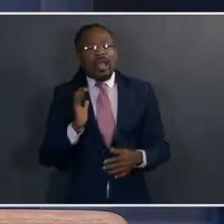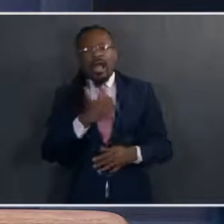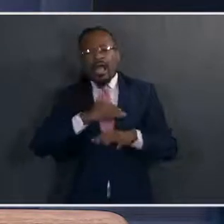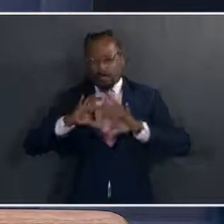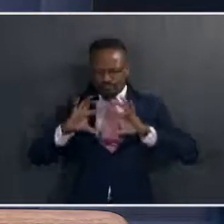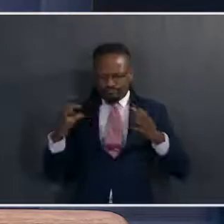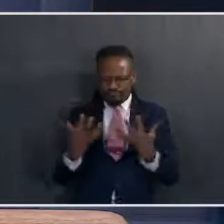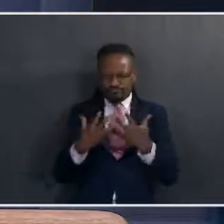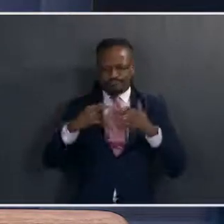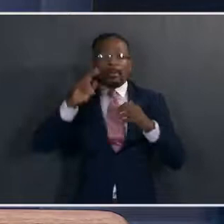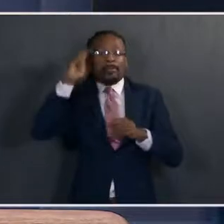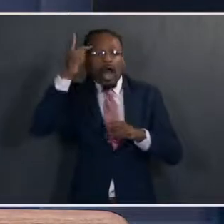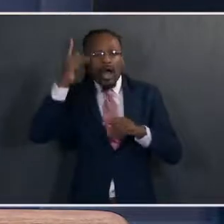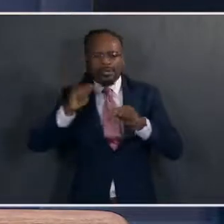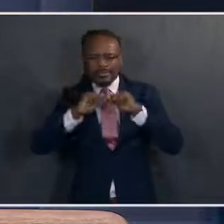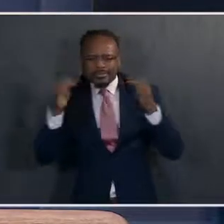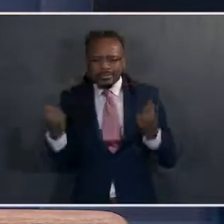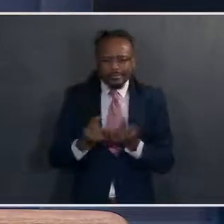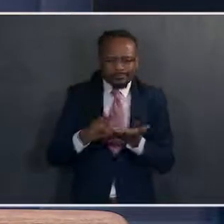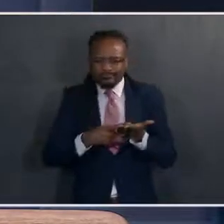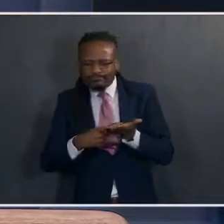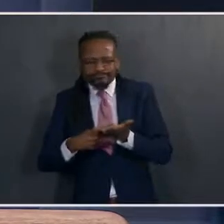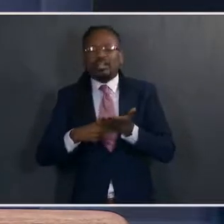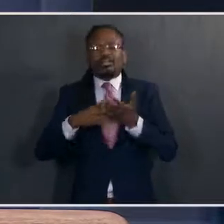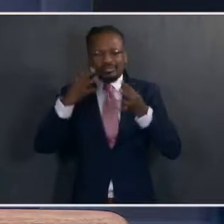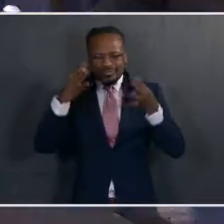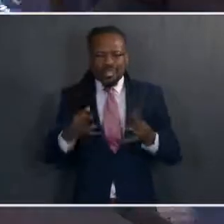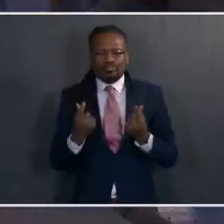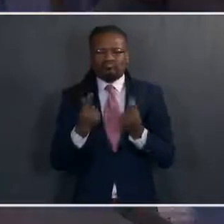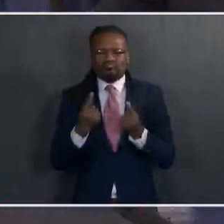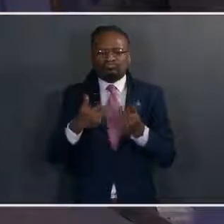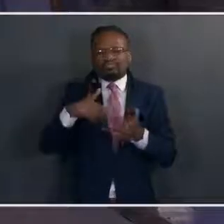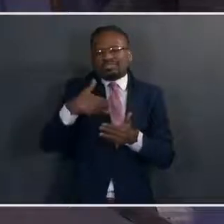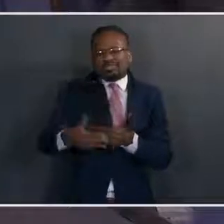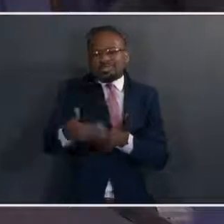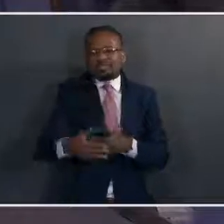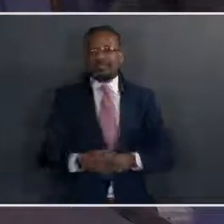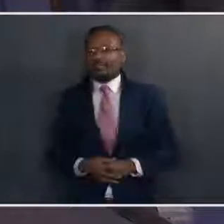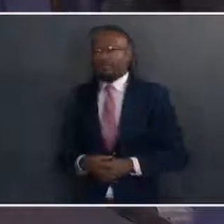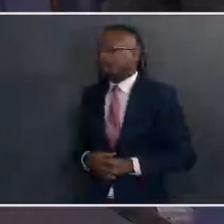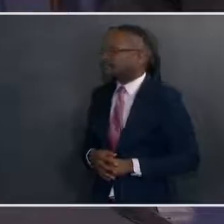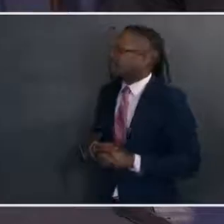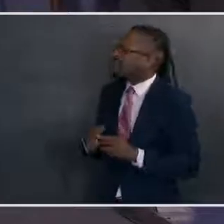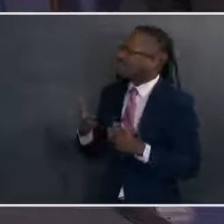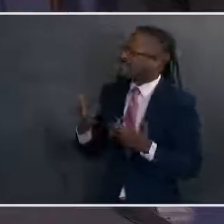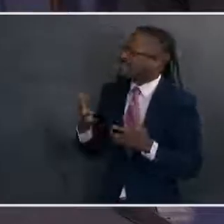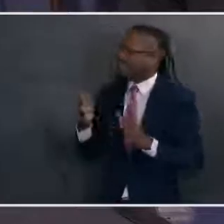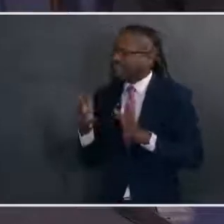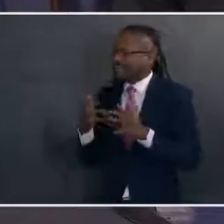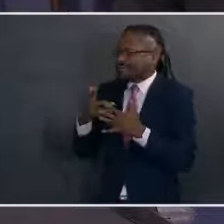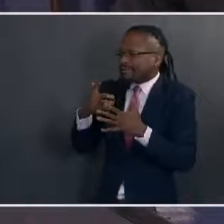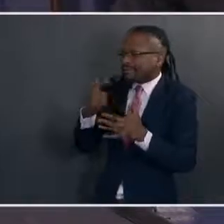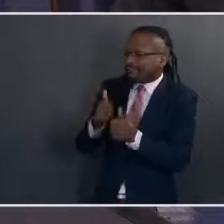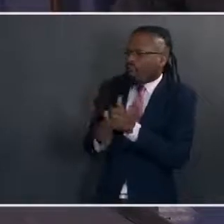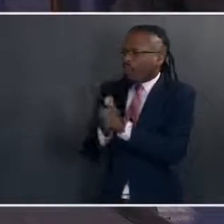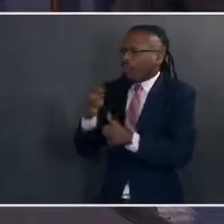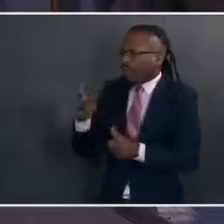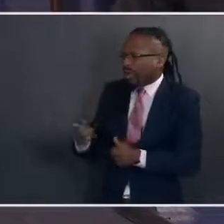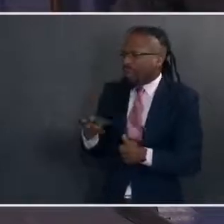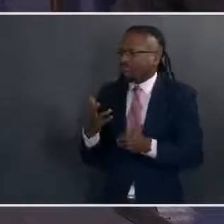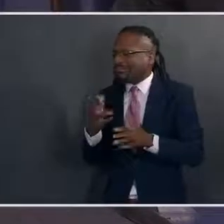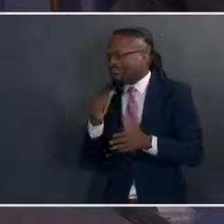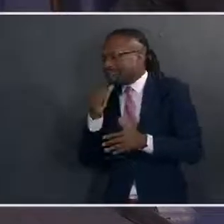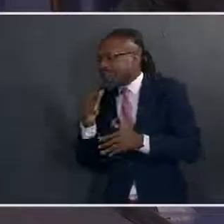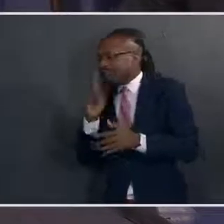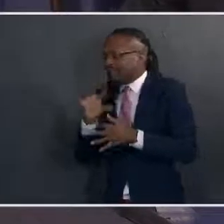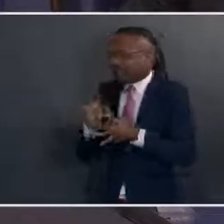any specific steps they'll take in response. Okay, a little one related, but not exactly the same. Does the